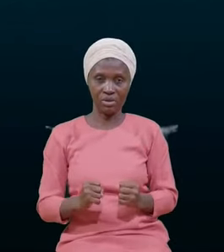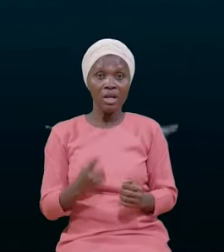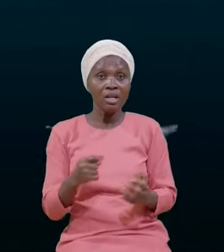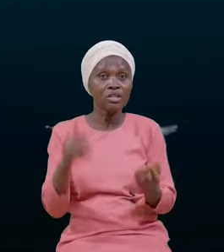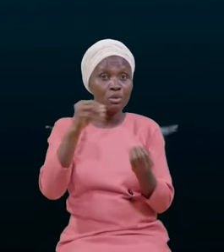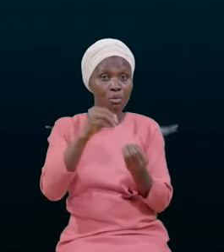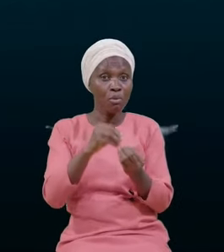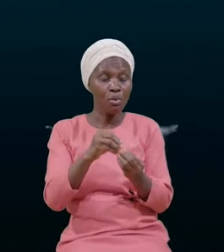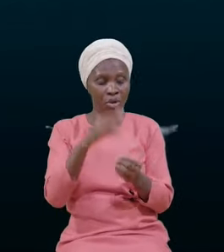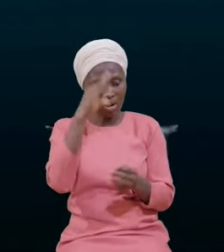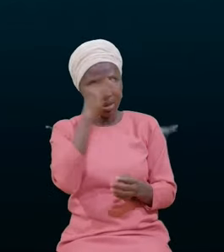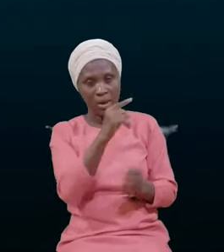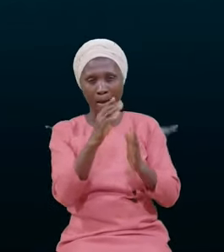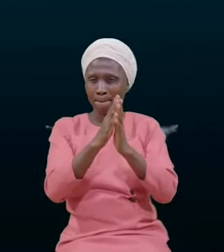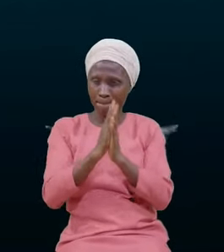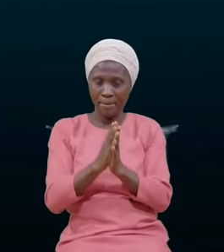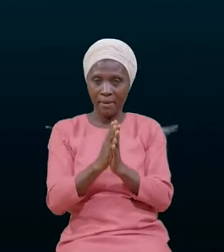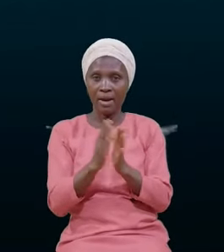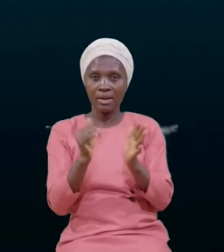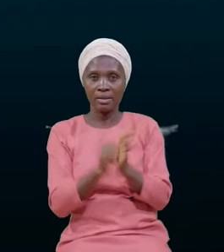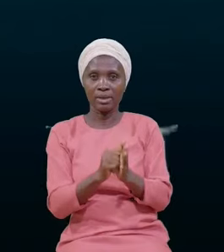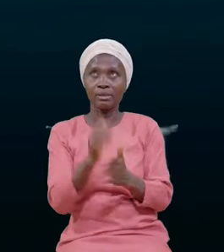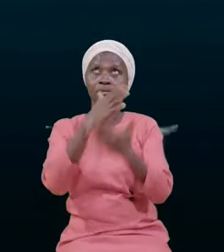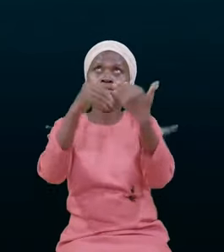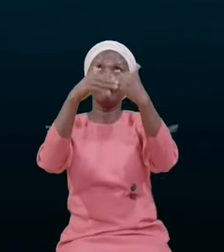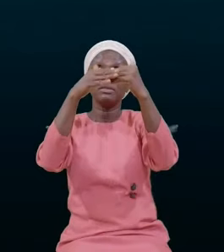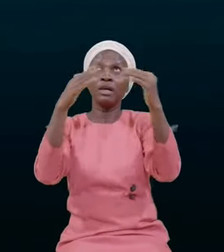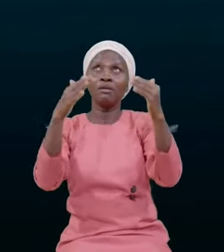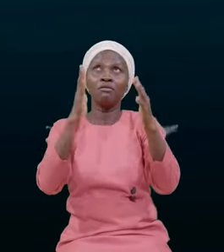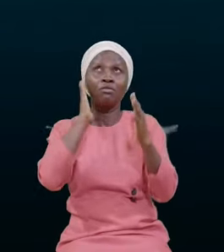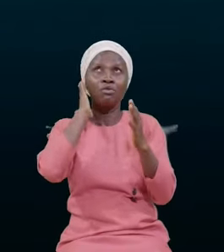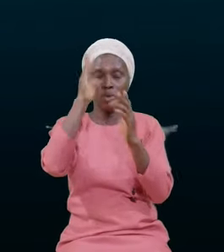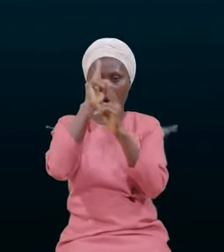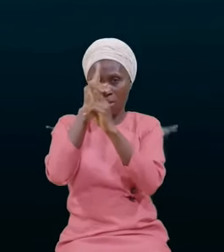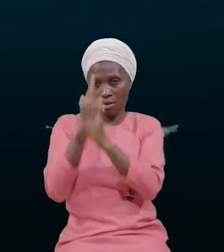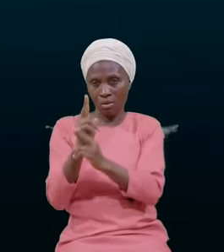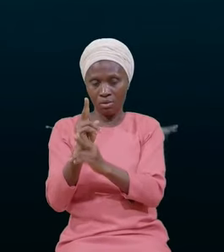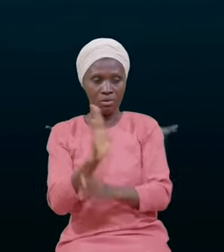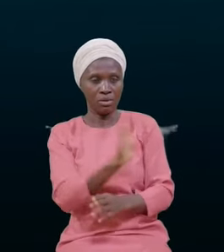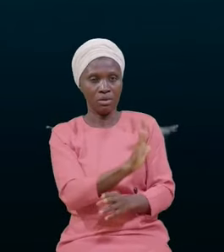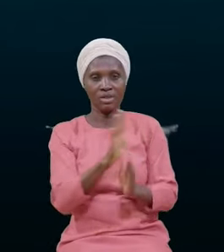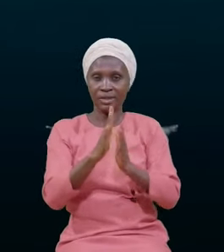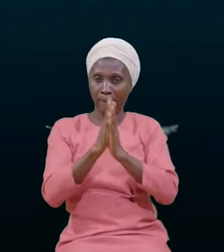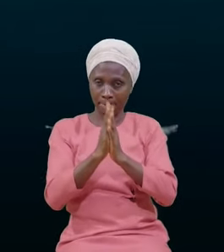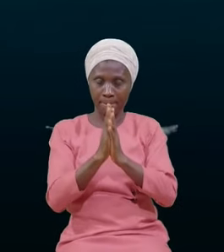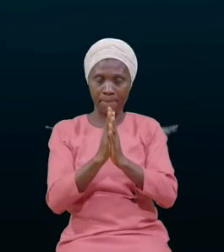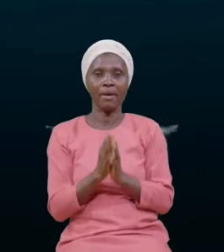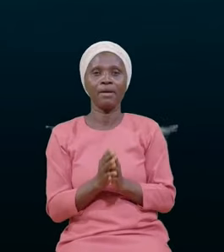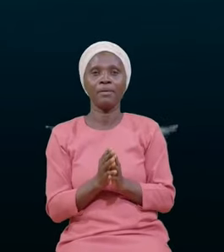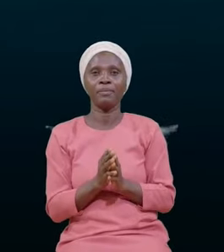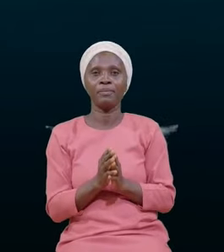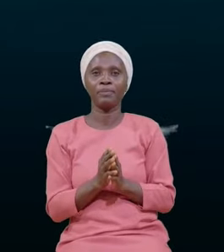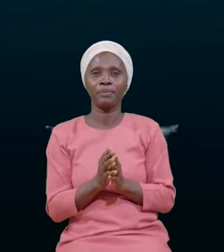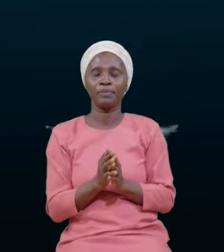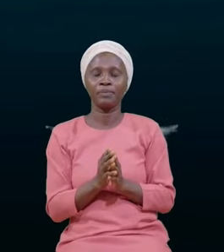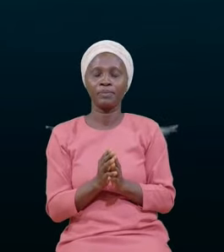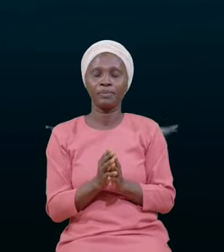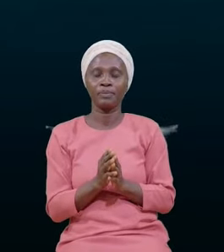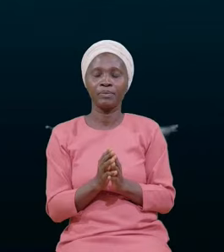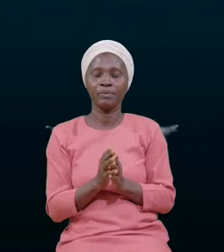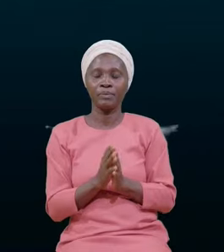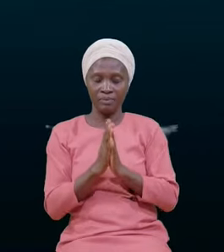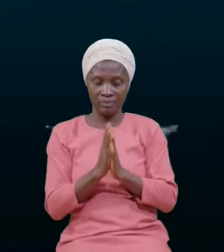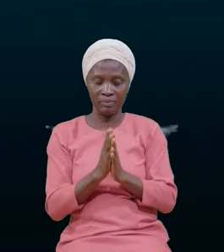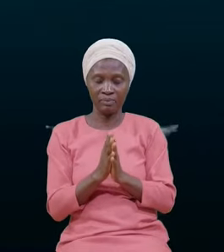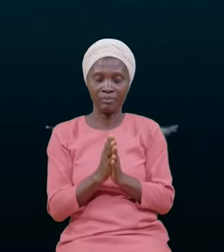Wonders heaven heaven will honor his present here we will